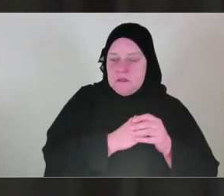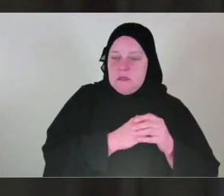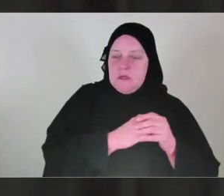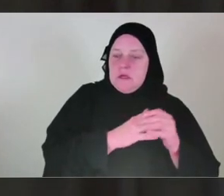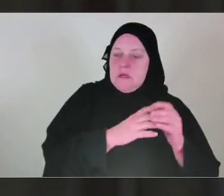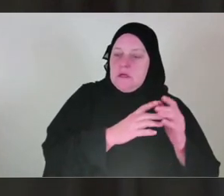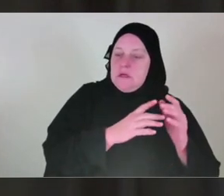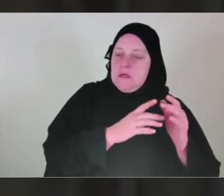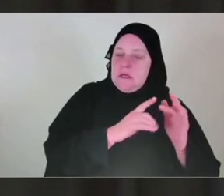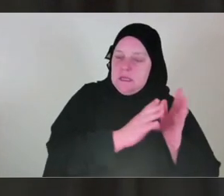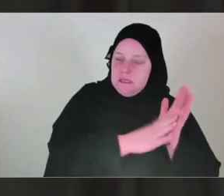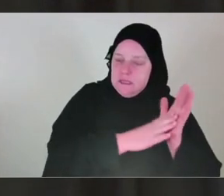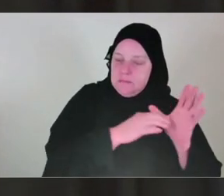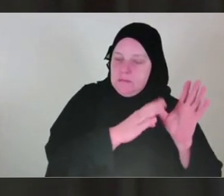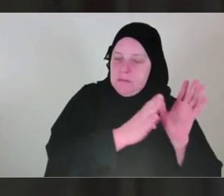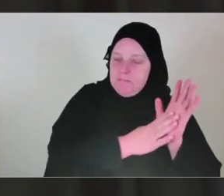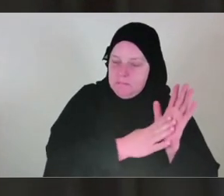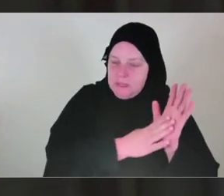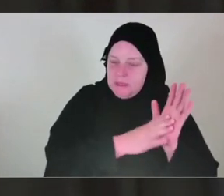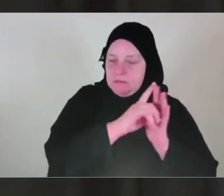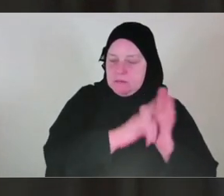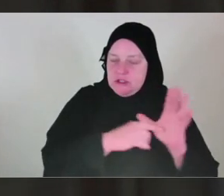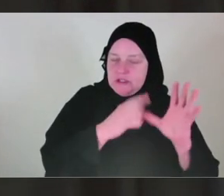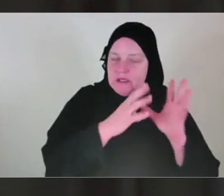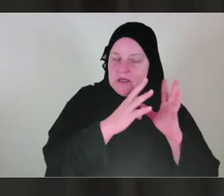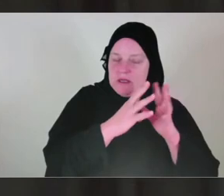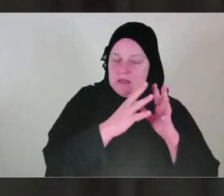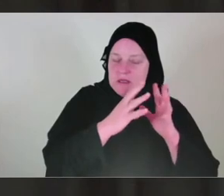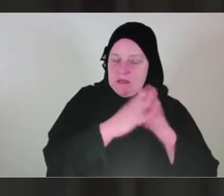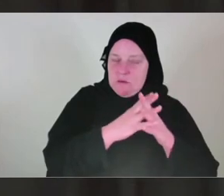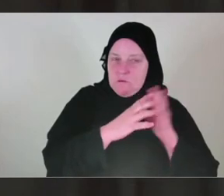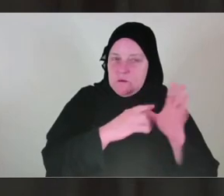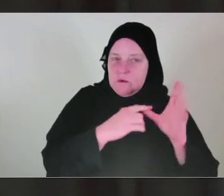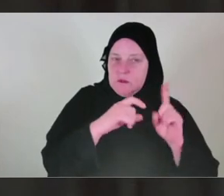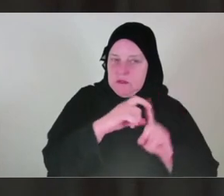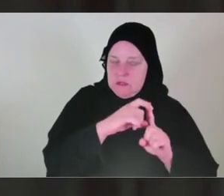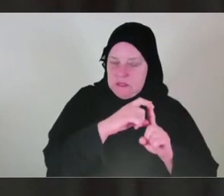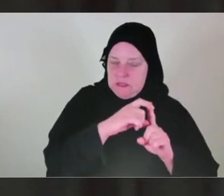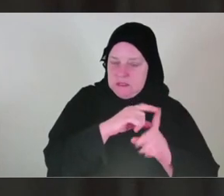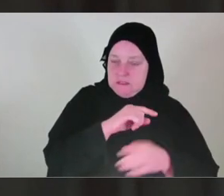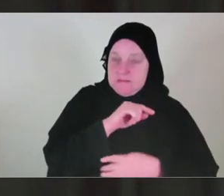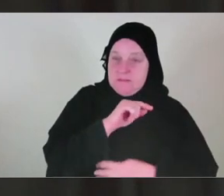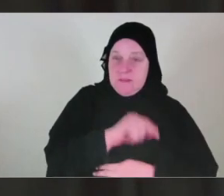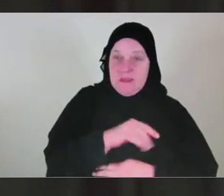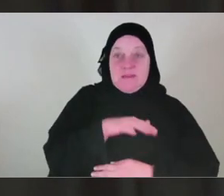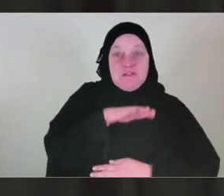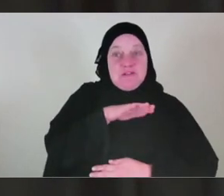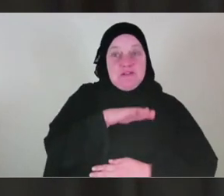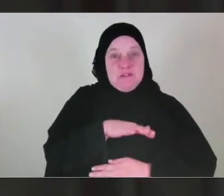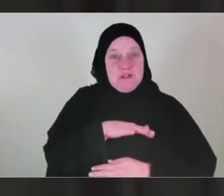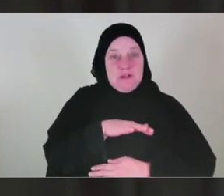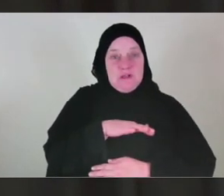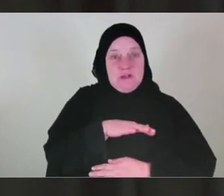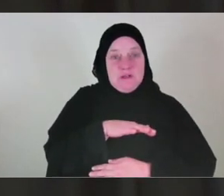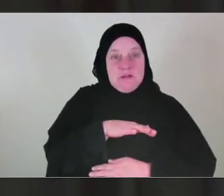says, while he says, Kalim ibn Imran says he is rocking his cradle, as he's saying, this is